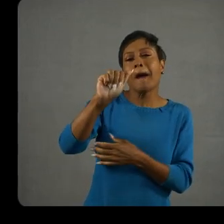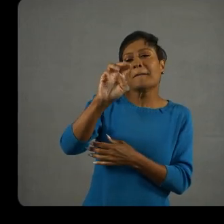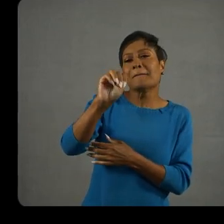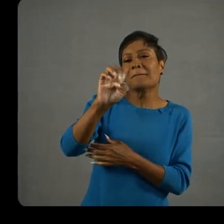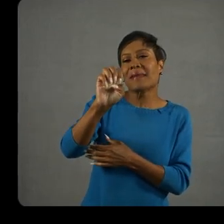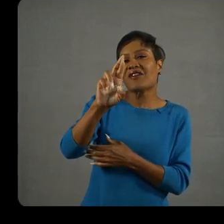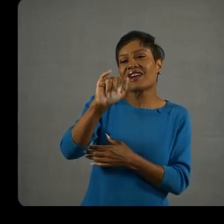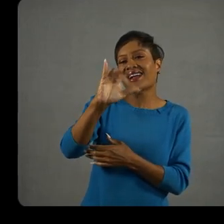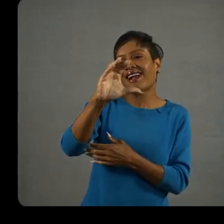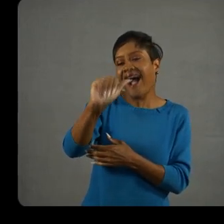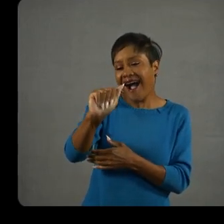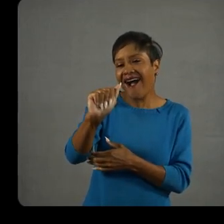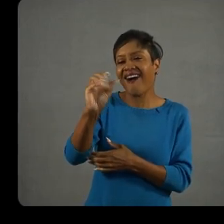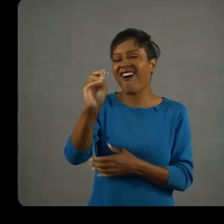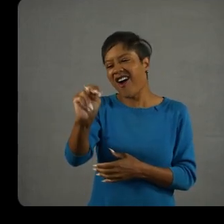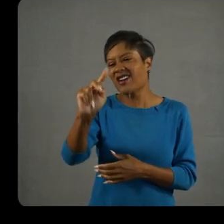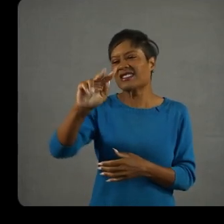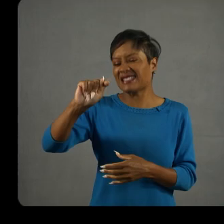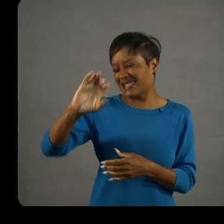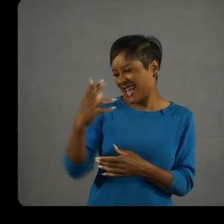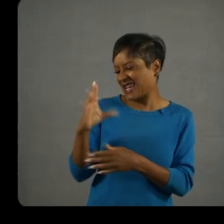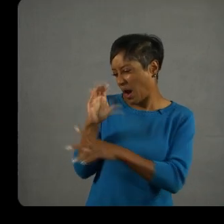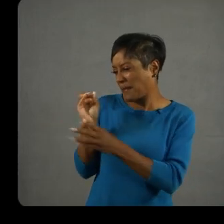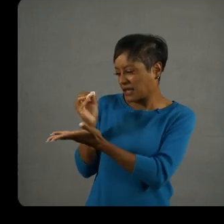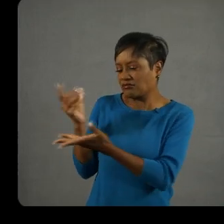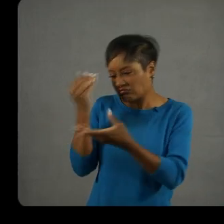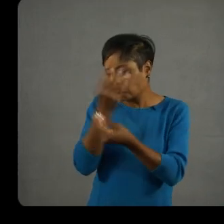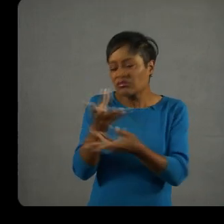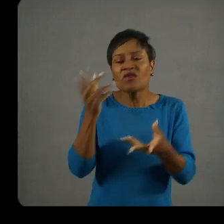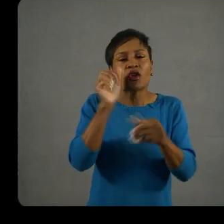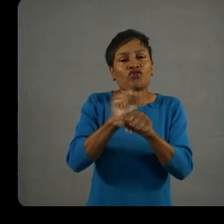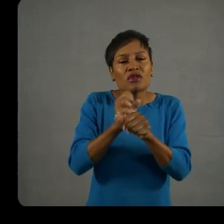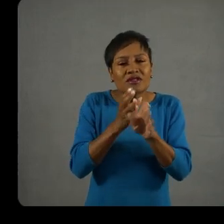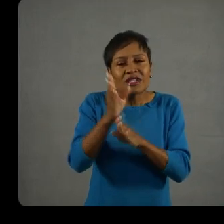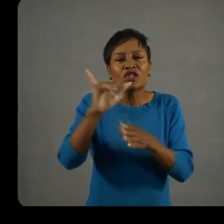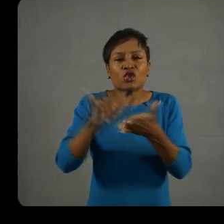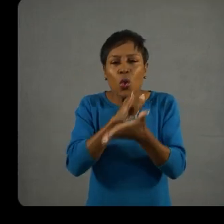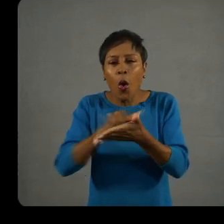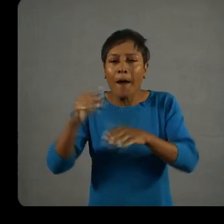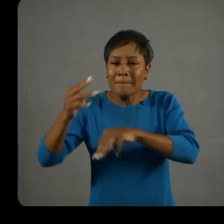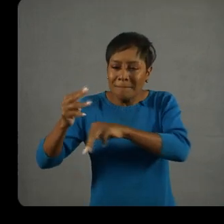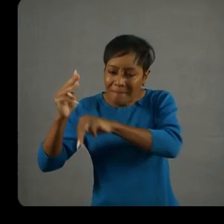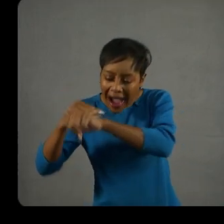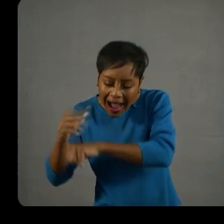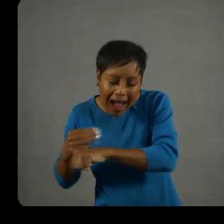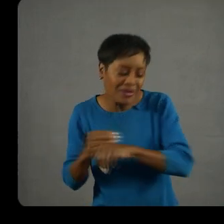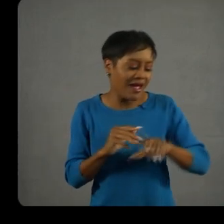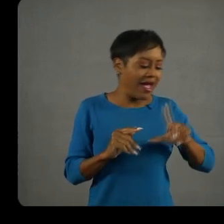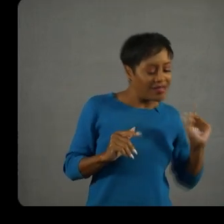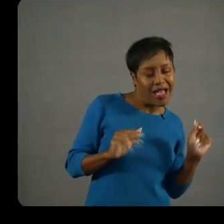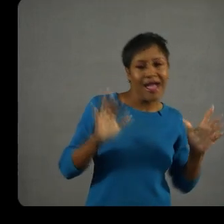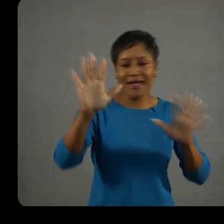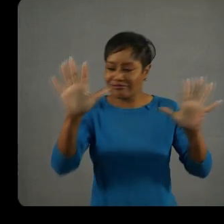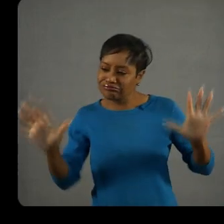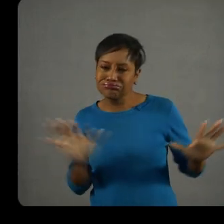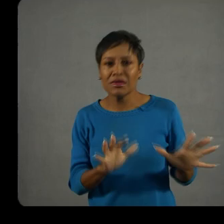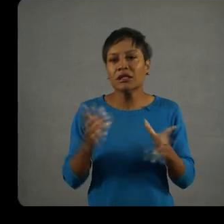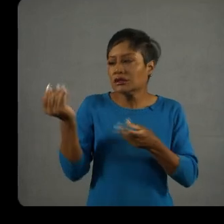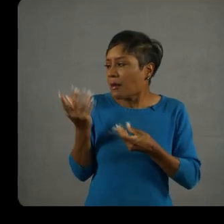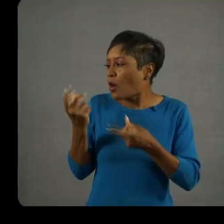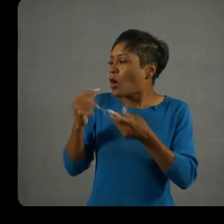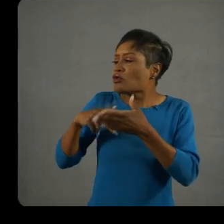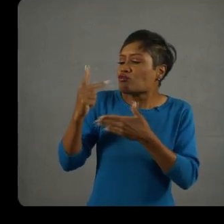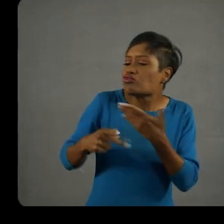to be able to create career pathways for young people in New York, Miami, and Los Angeles, and kind of hear a little bit about the programming